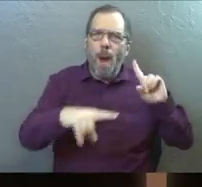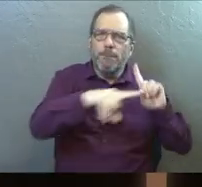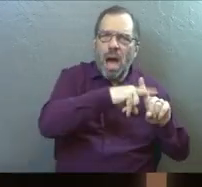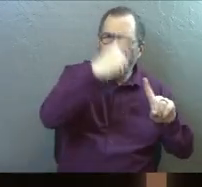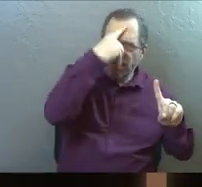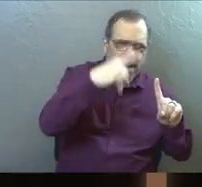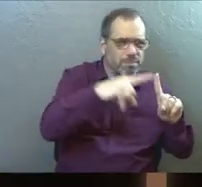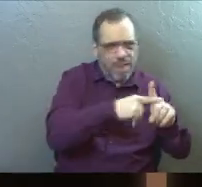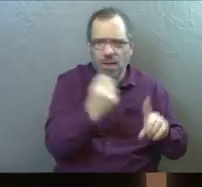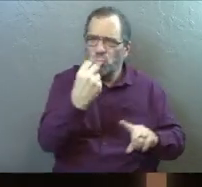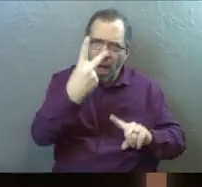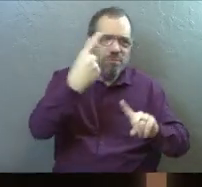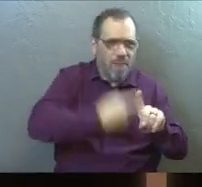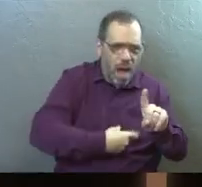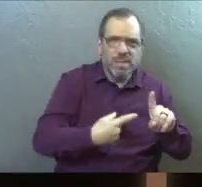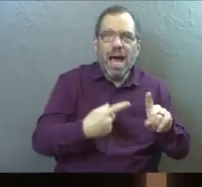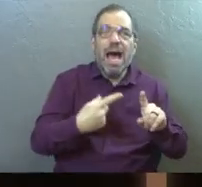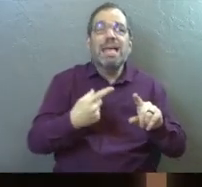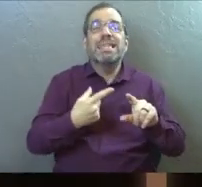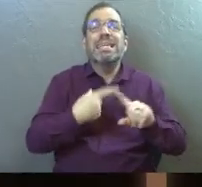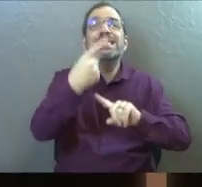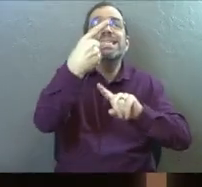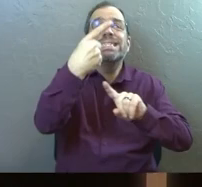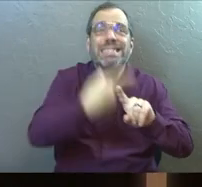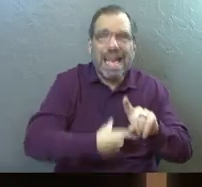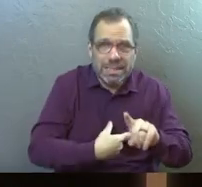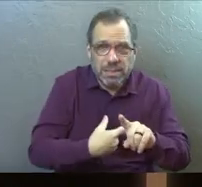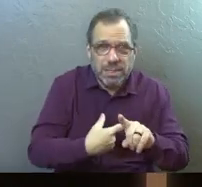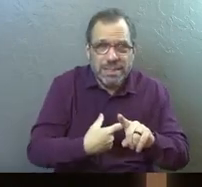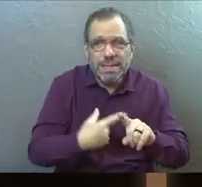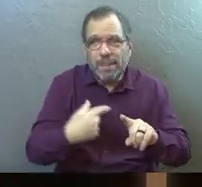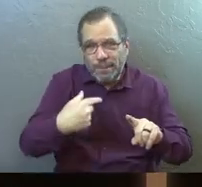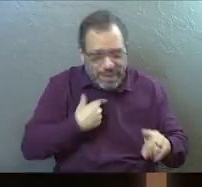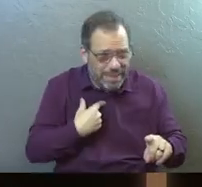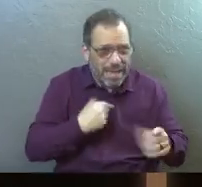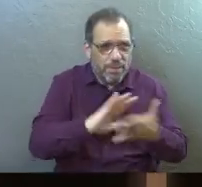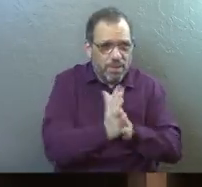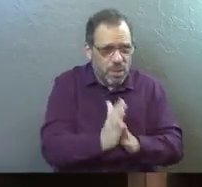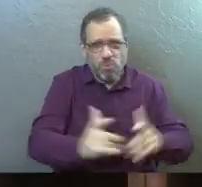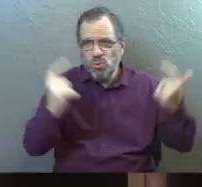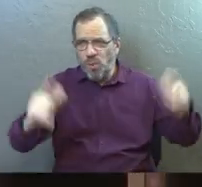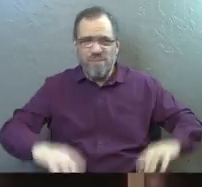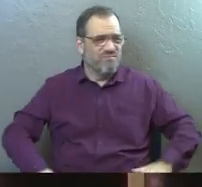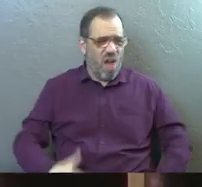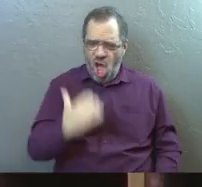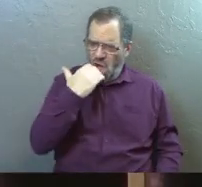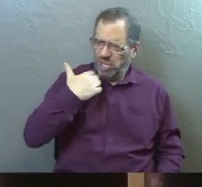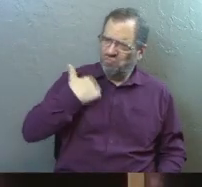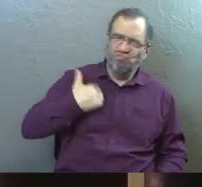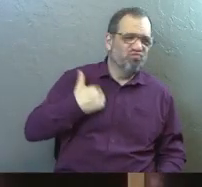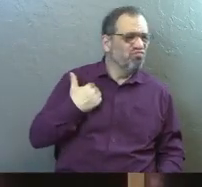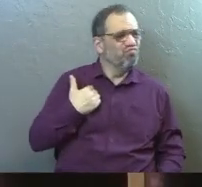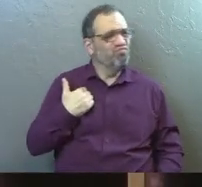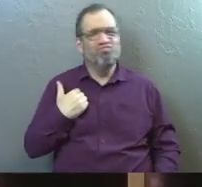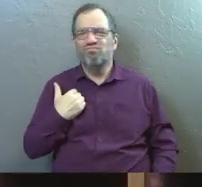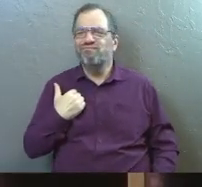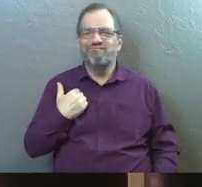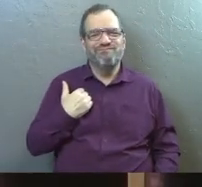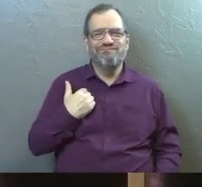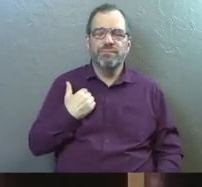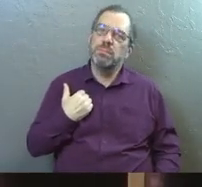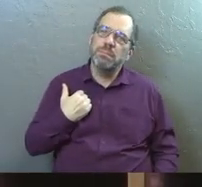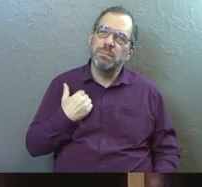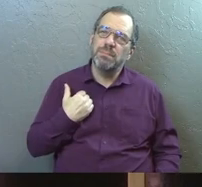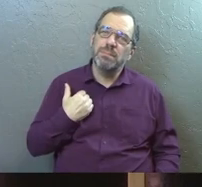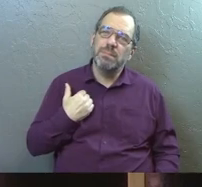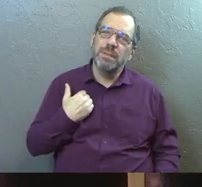positive thinking about 12 months, the next 12 months of me and how great I'm going to be. And a lot of